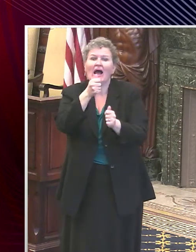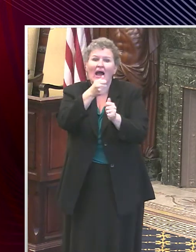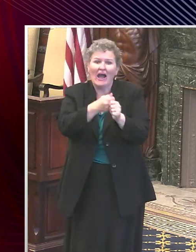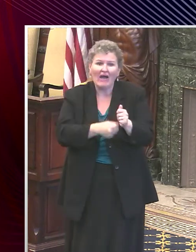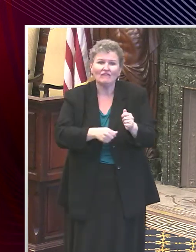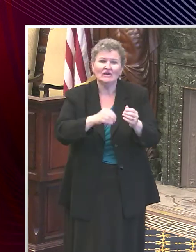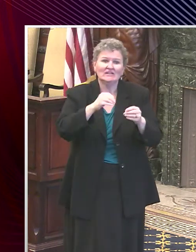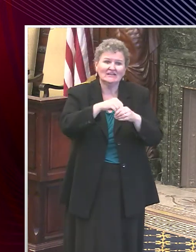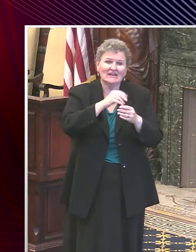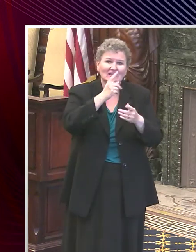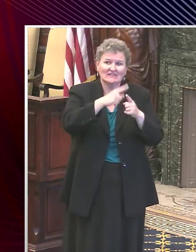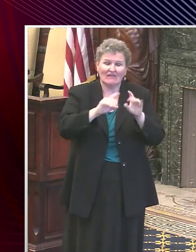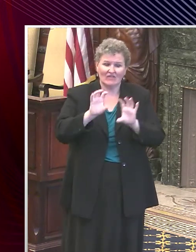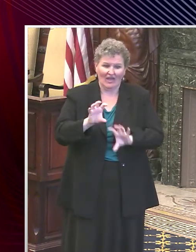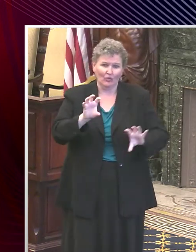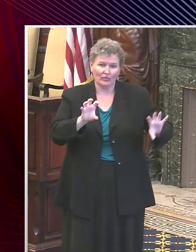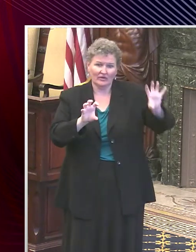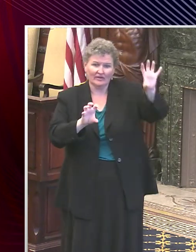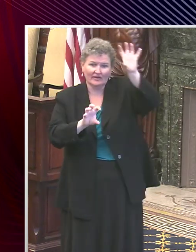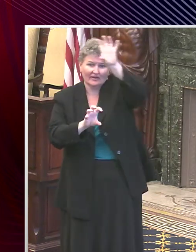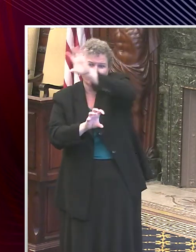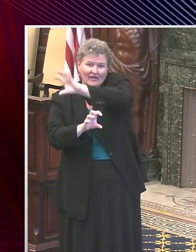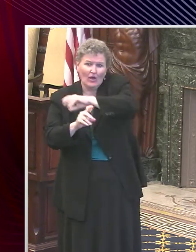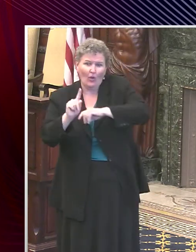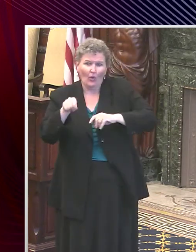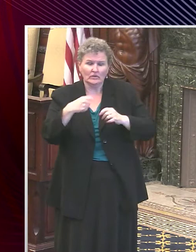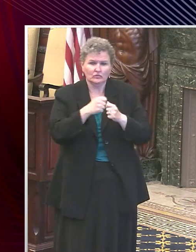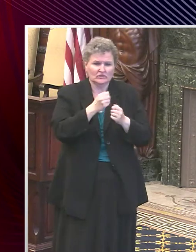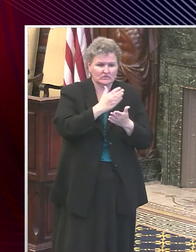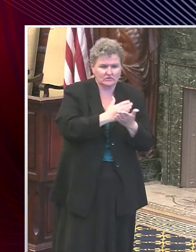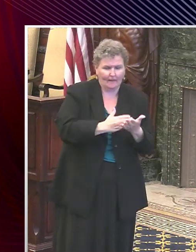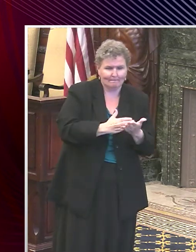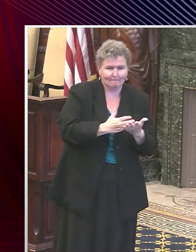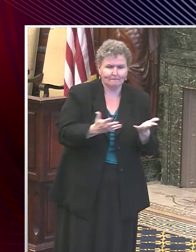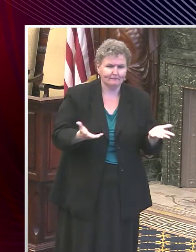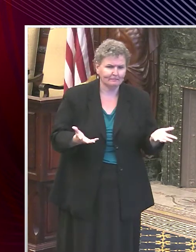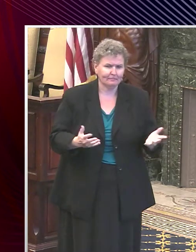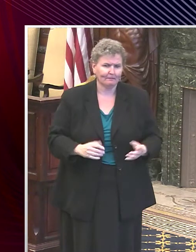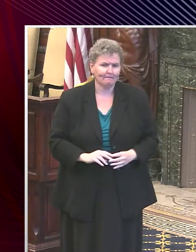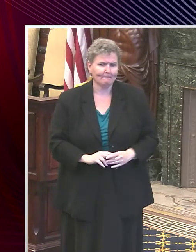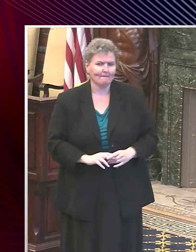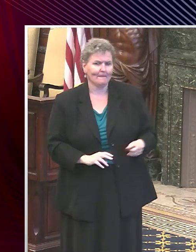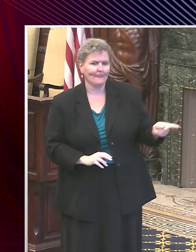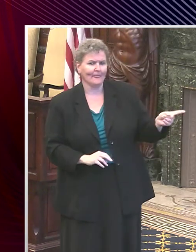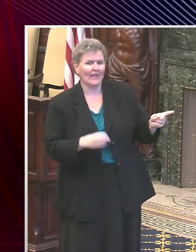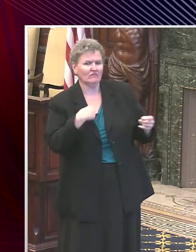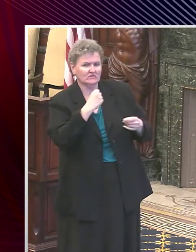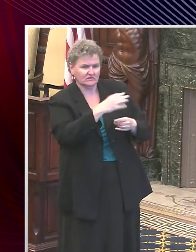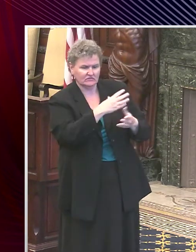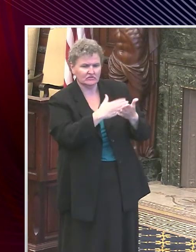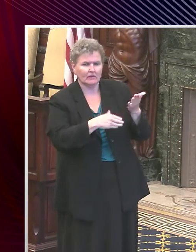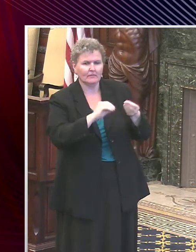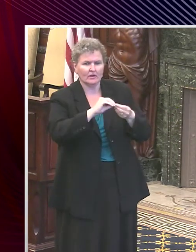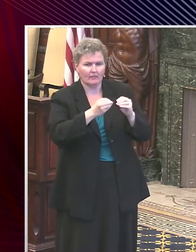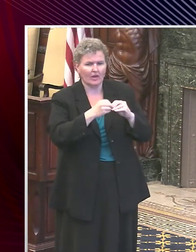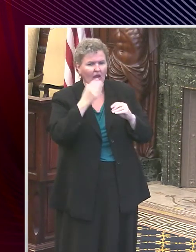in, or are they kind of only able to get to a portion? So let me give you some numbers on that. I thought I might get that